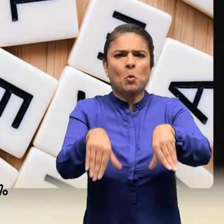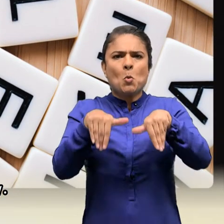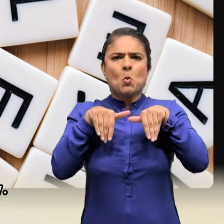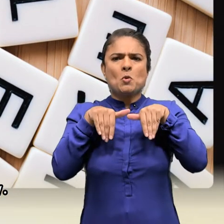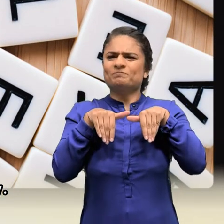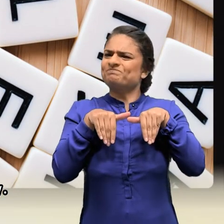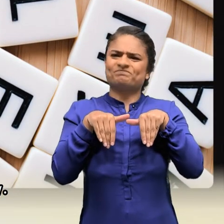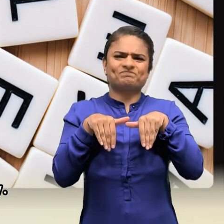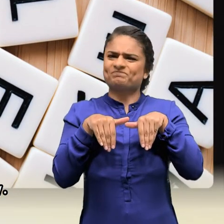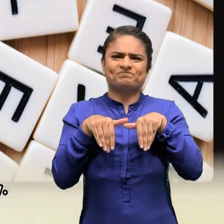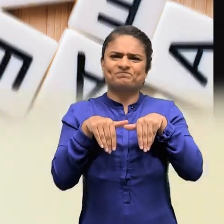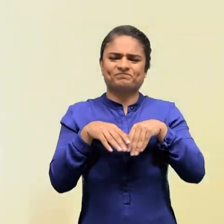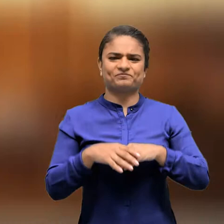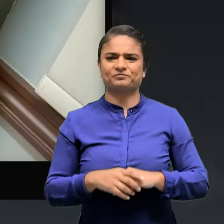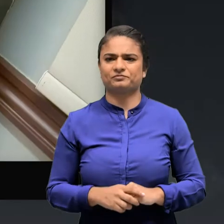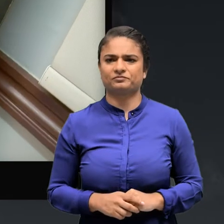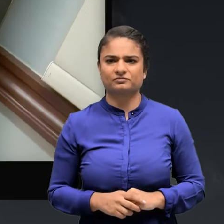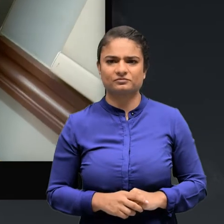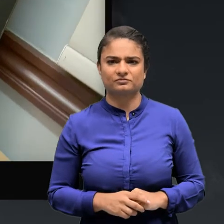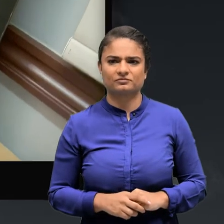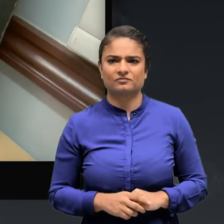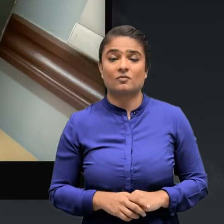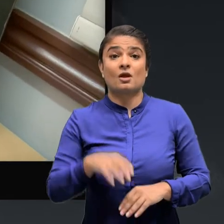implies one has nothing to say.